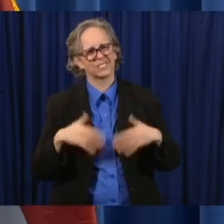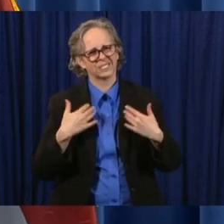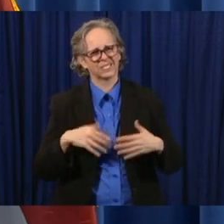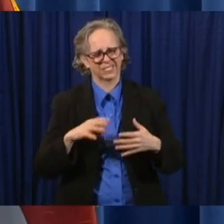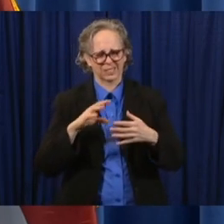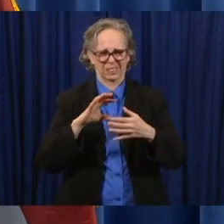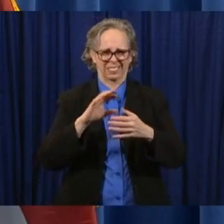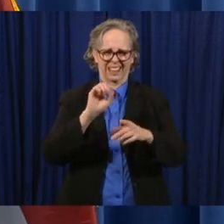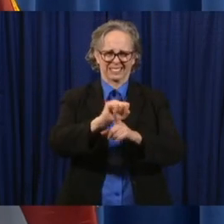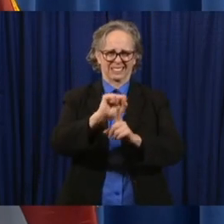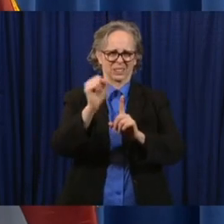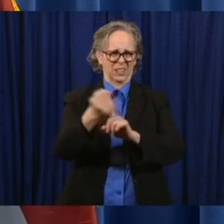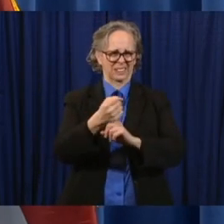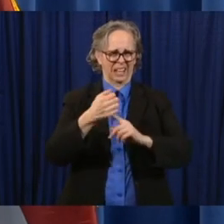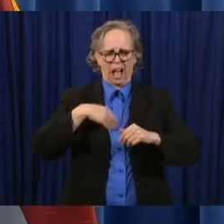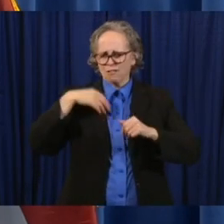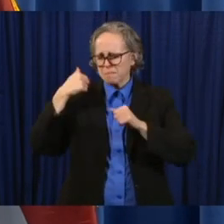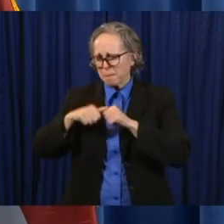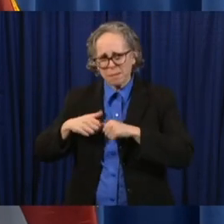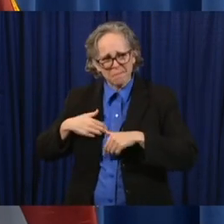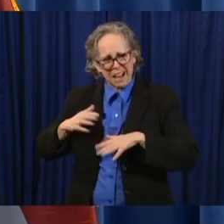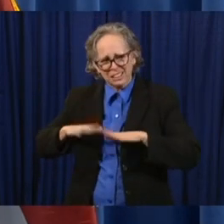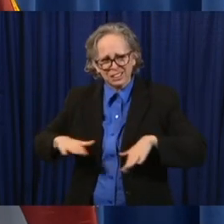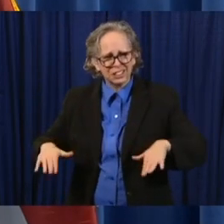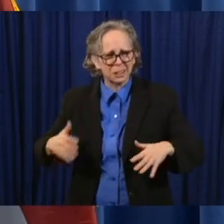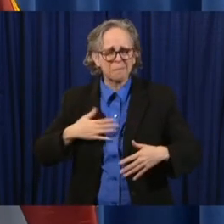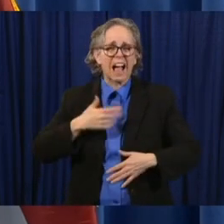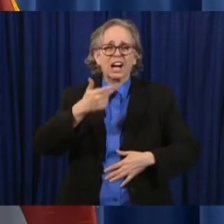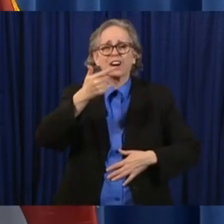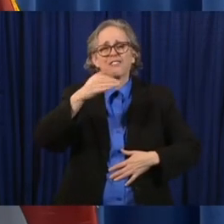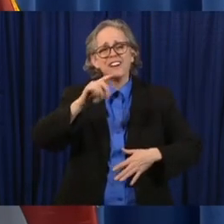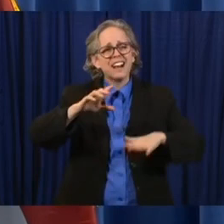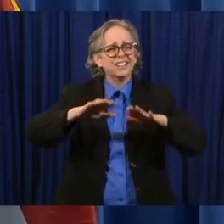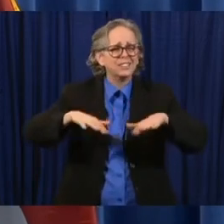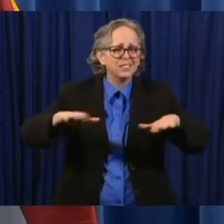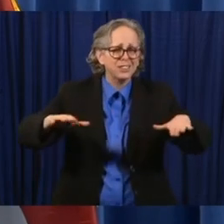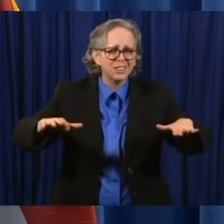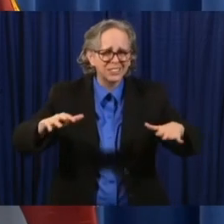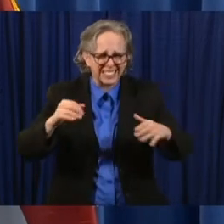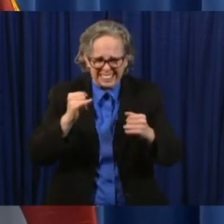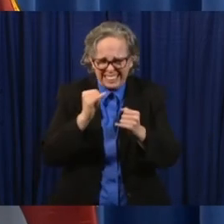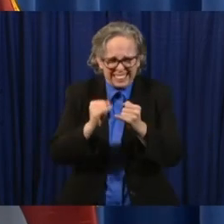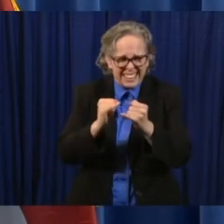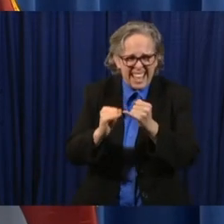our grandchildren, end of school year, particularly for